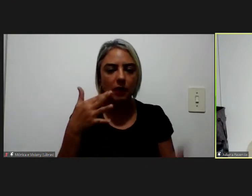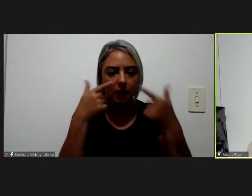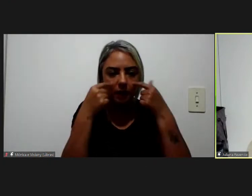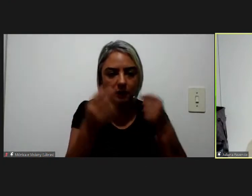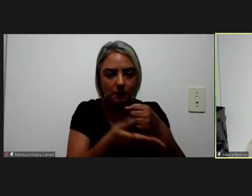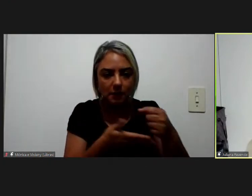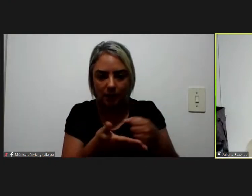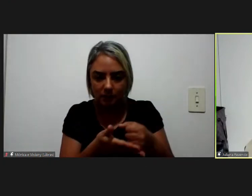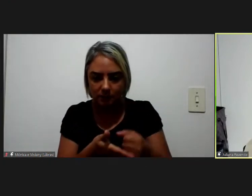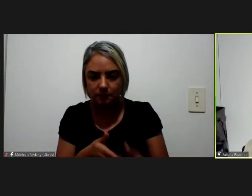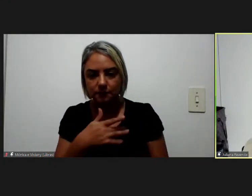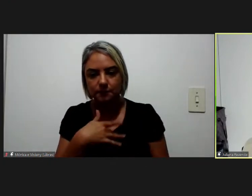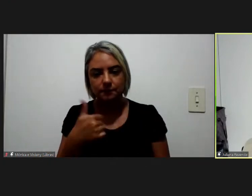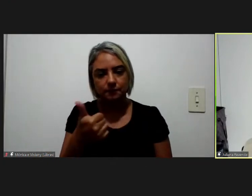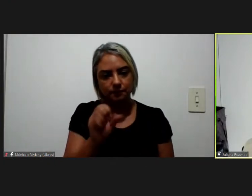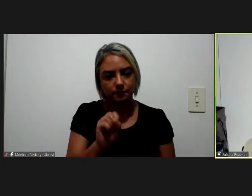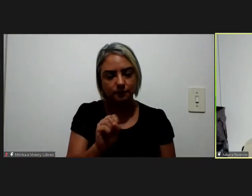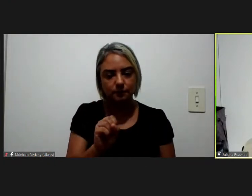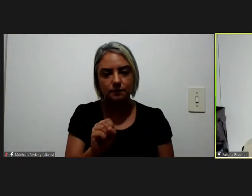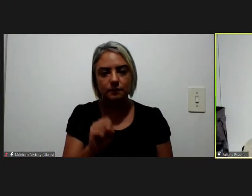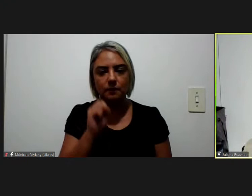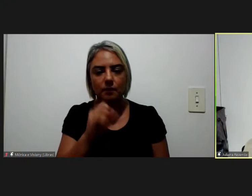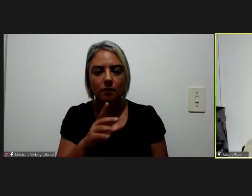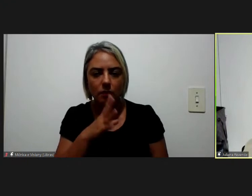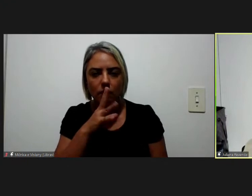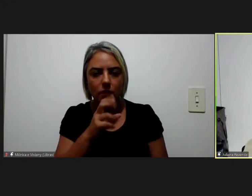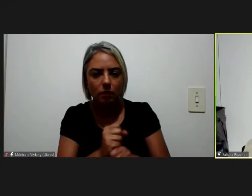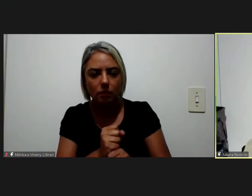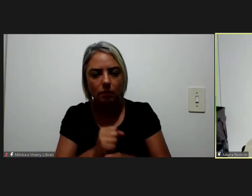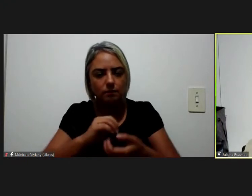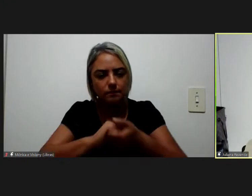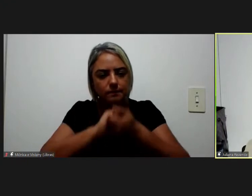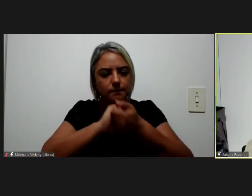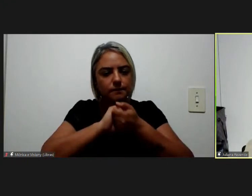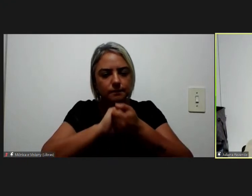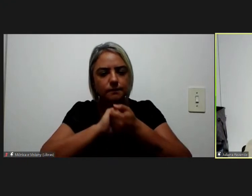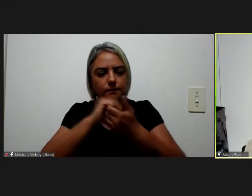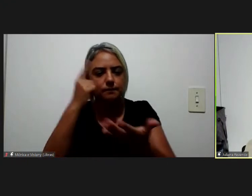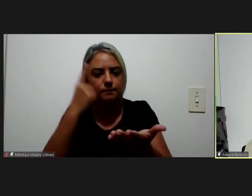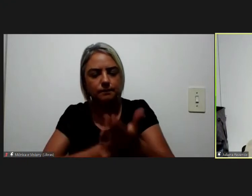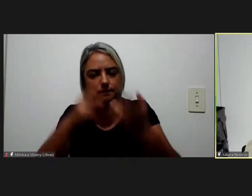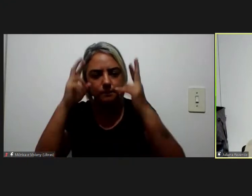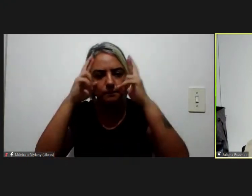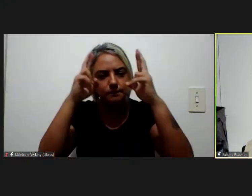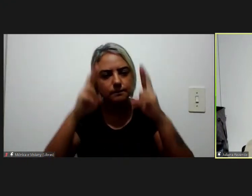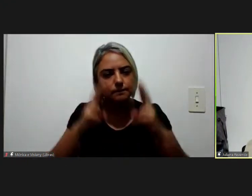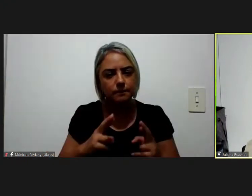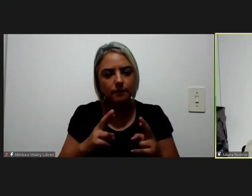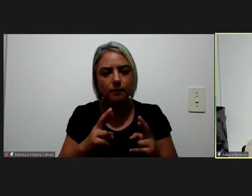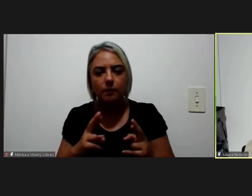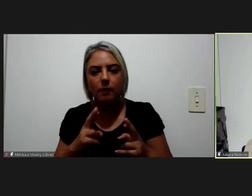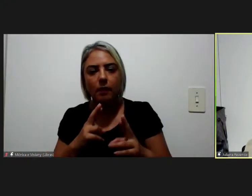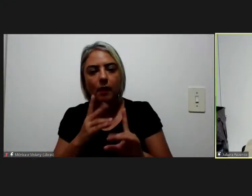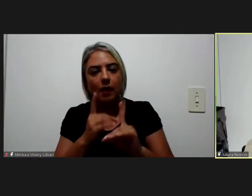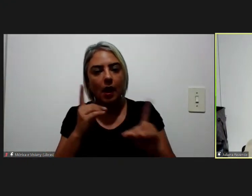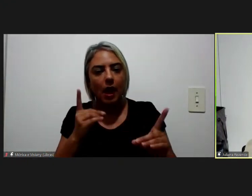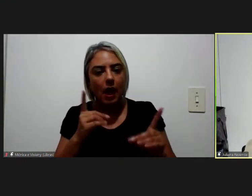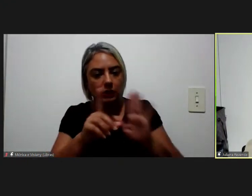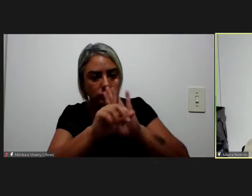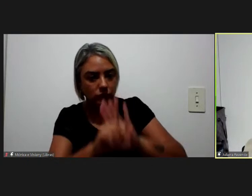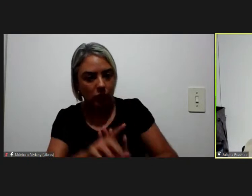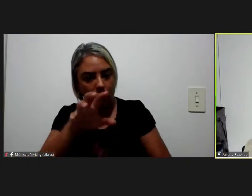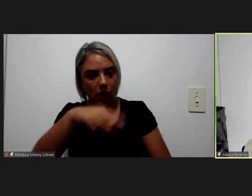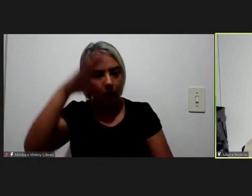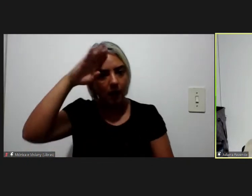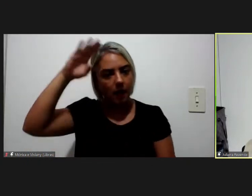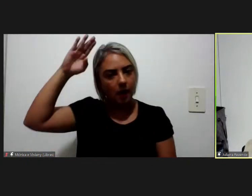localidades. qualification of 10. nutrition and primary health care. Intensificar as 10. parcerias para Intensify participar das partnerships and responsabilidades agree que with estabelecidas pelas responsibilities between